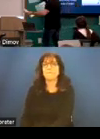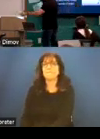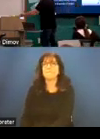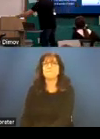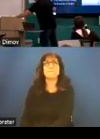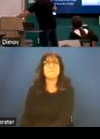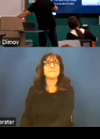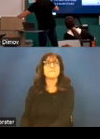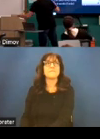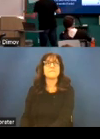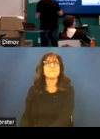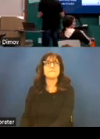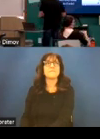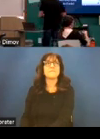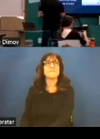Anybody else?